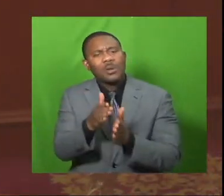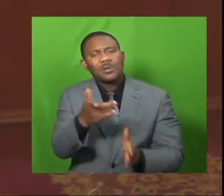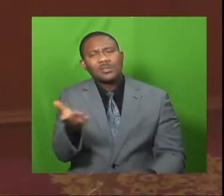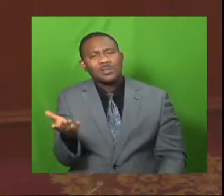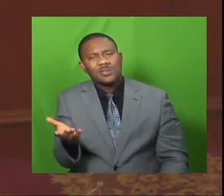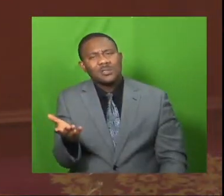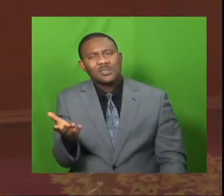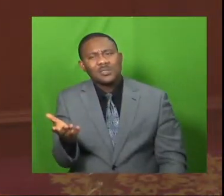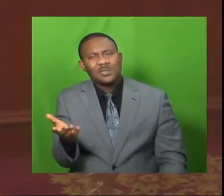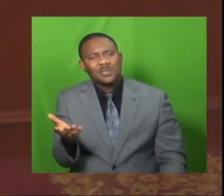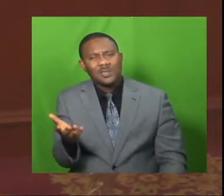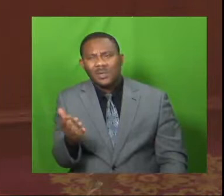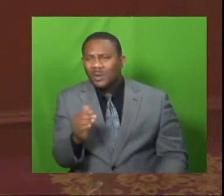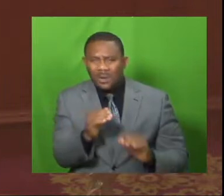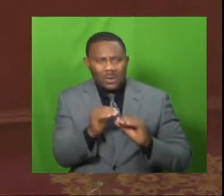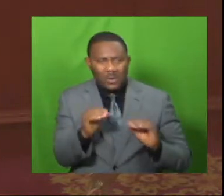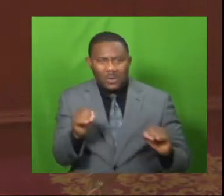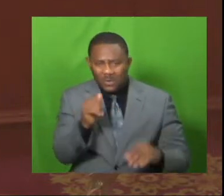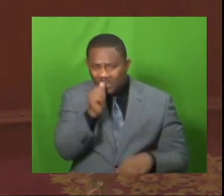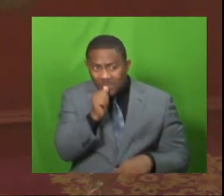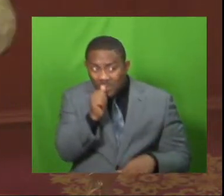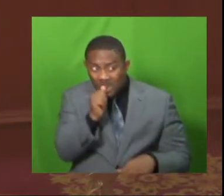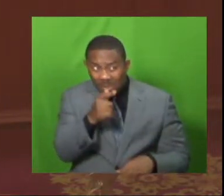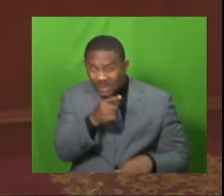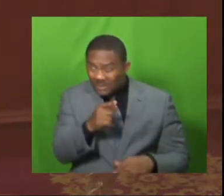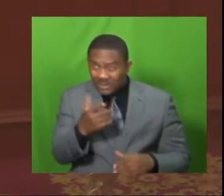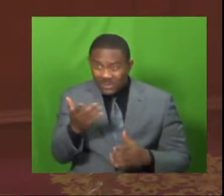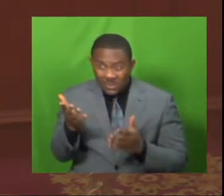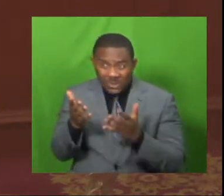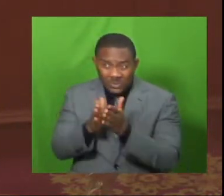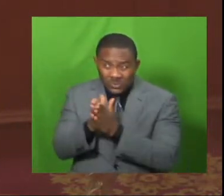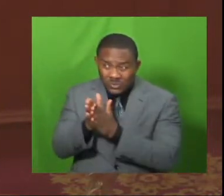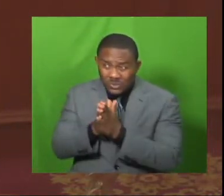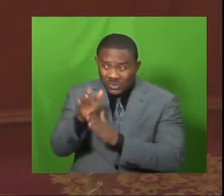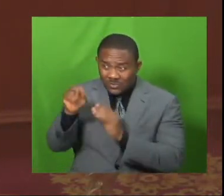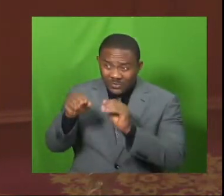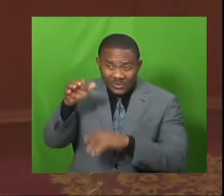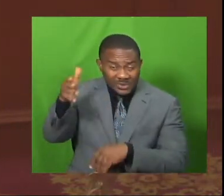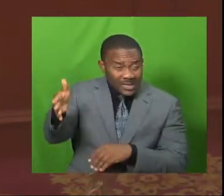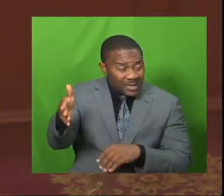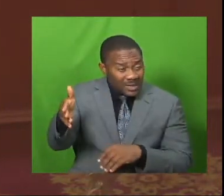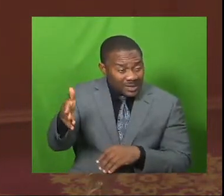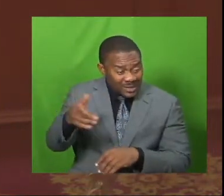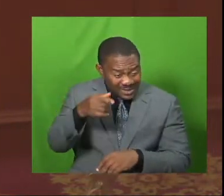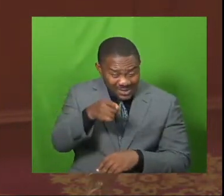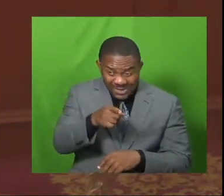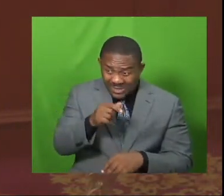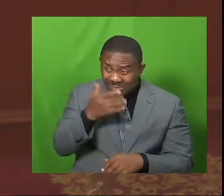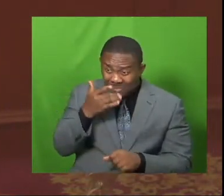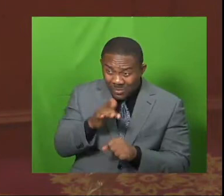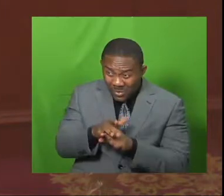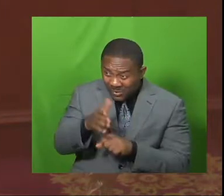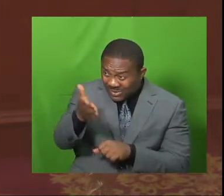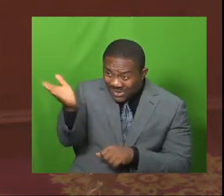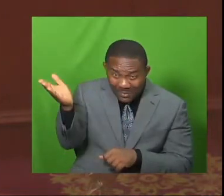man is interested in investing there. Did the private man make that promise to the people of Boga people? Mr. Speaker, at this point in time, Ghana is